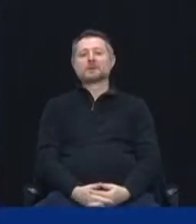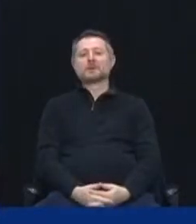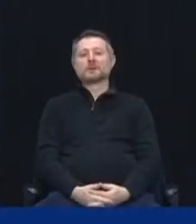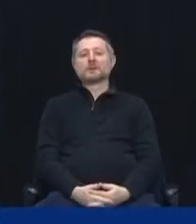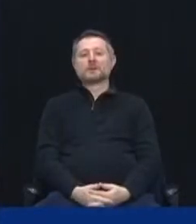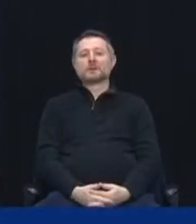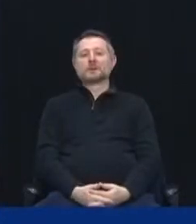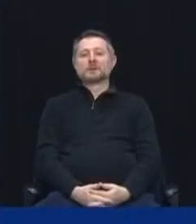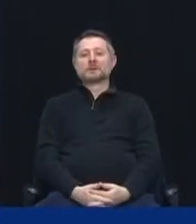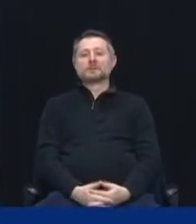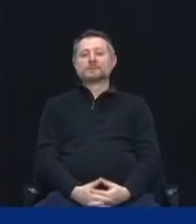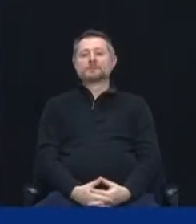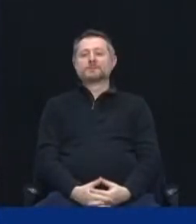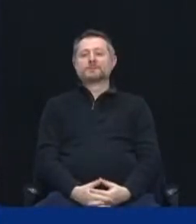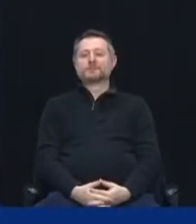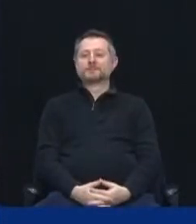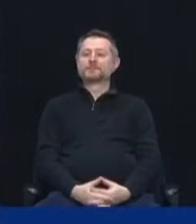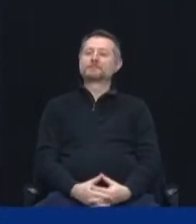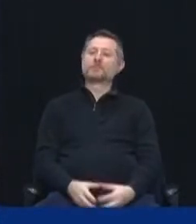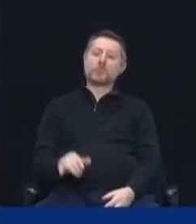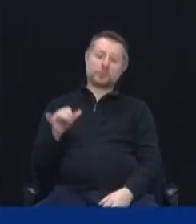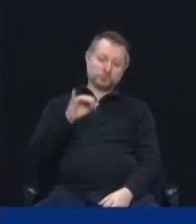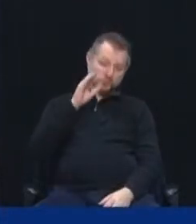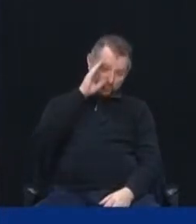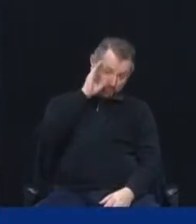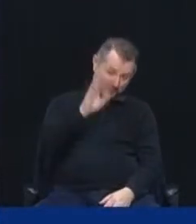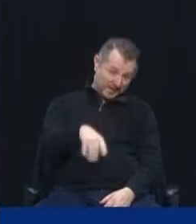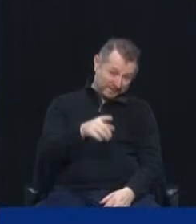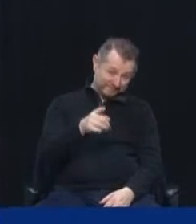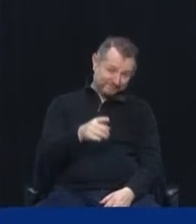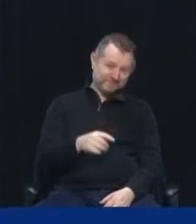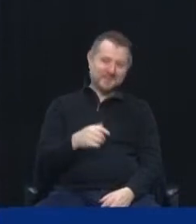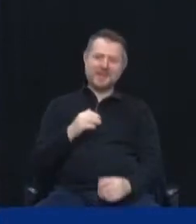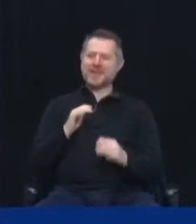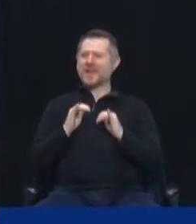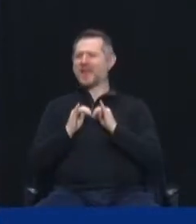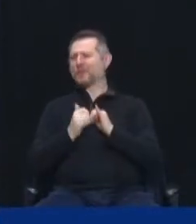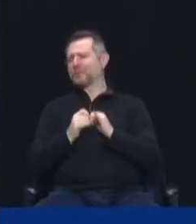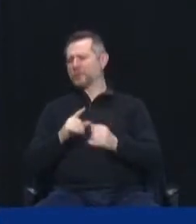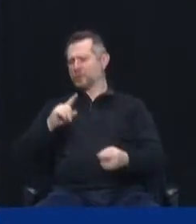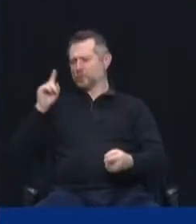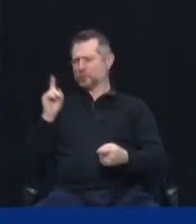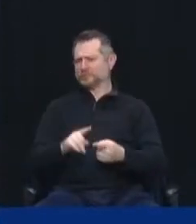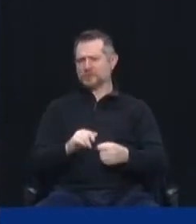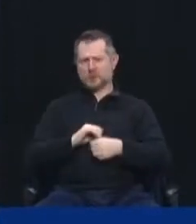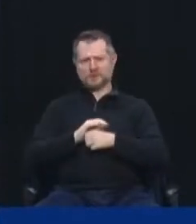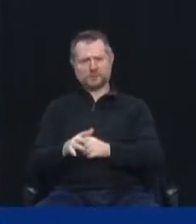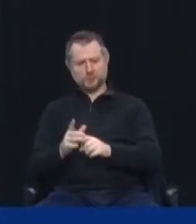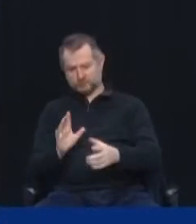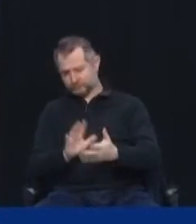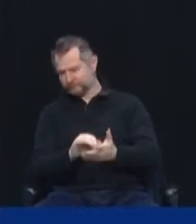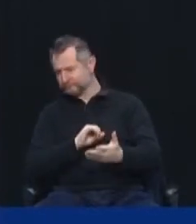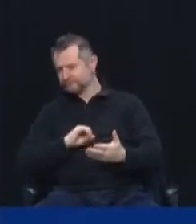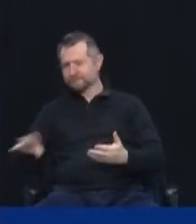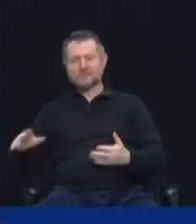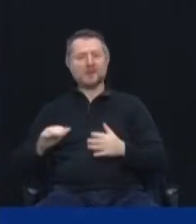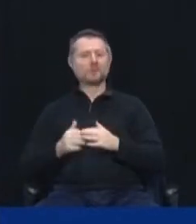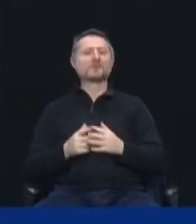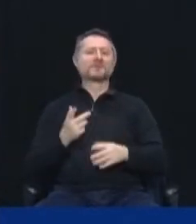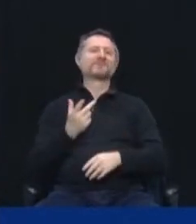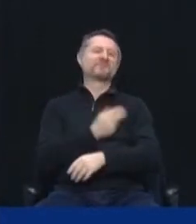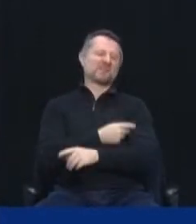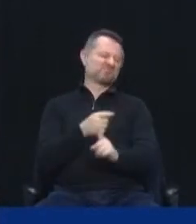We also know that the way we end this pandemic is through